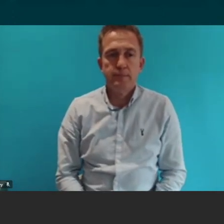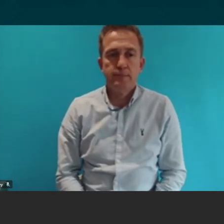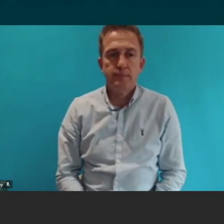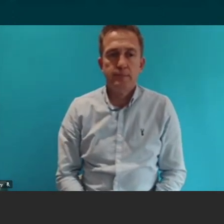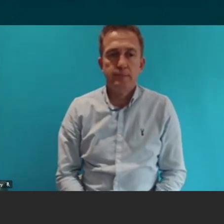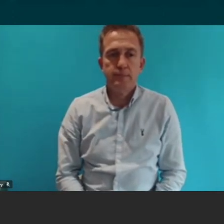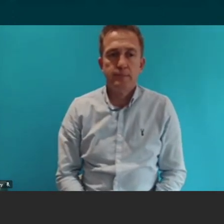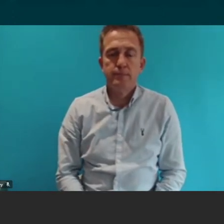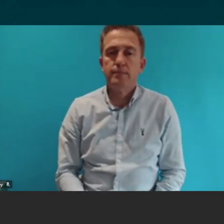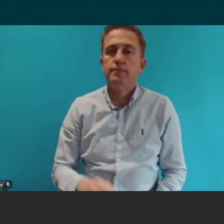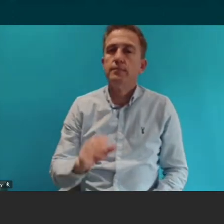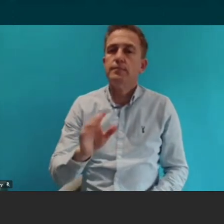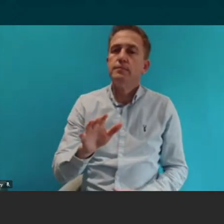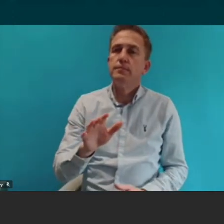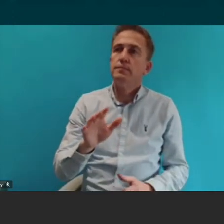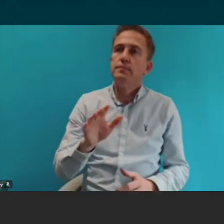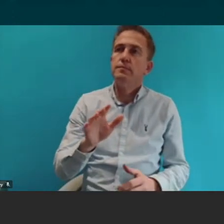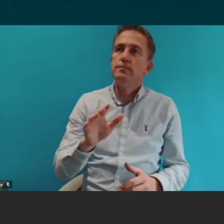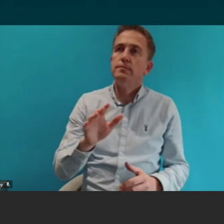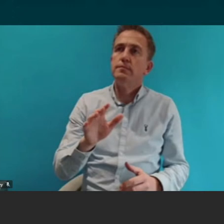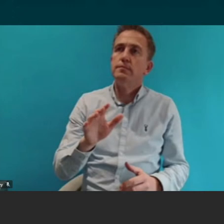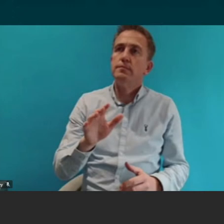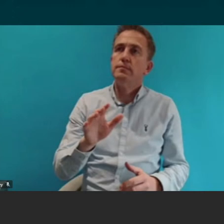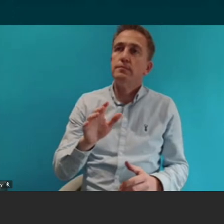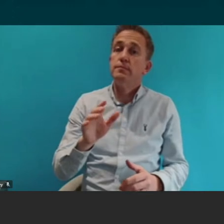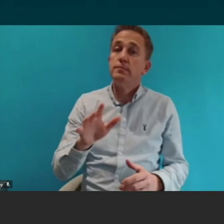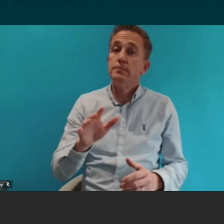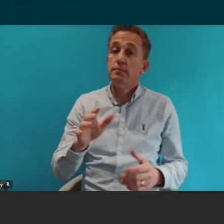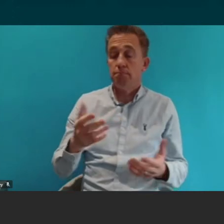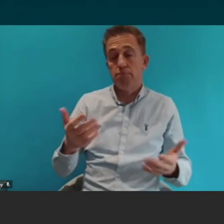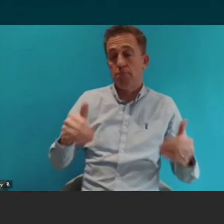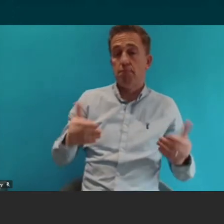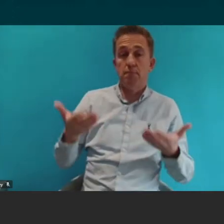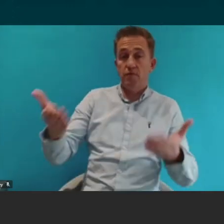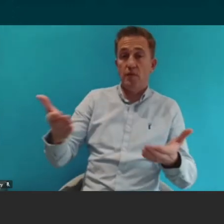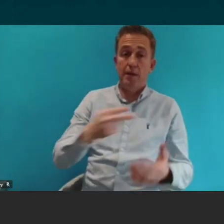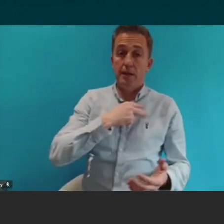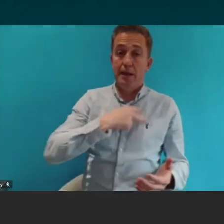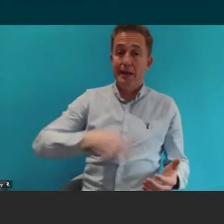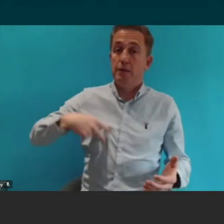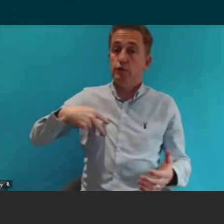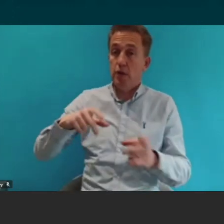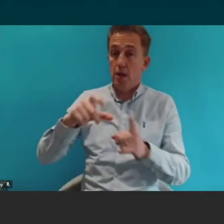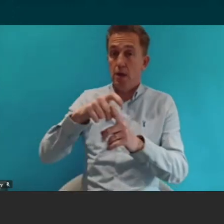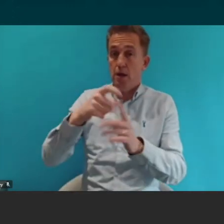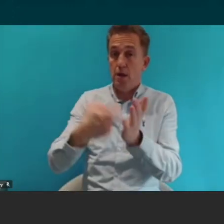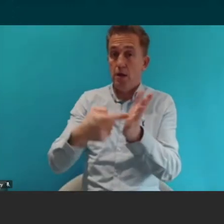Being inclusive, I don't mind standing back for Councillor Dryburgh, if he wishes to go first.